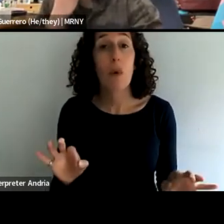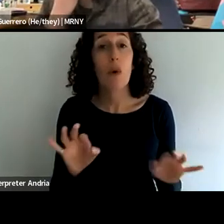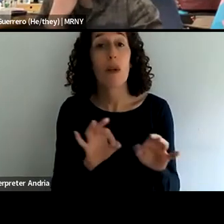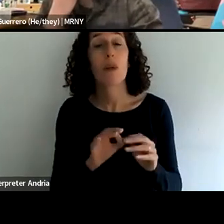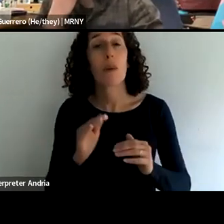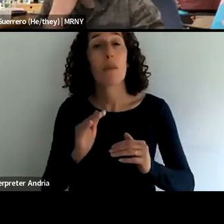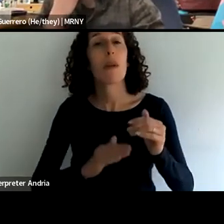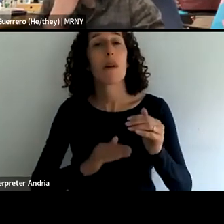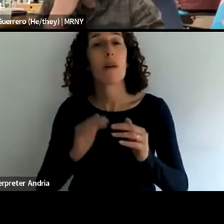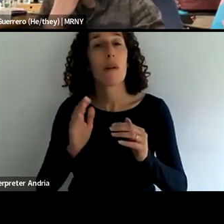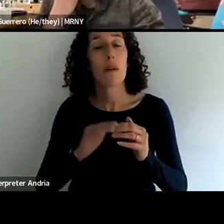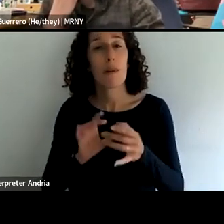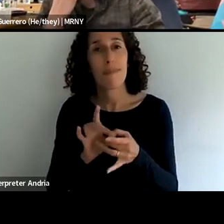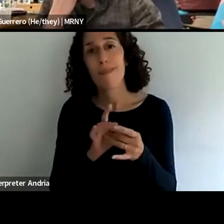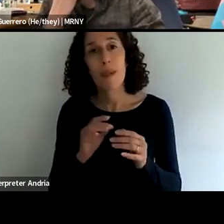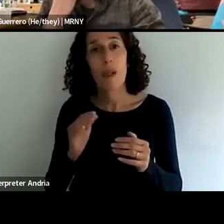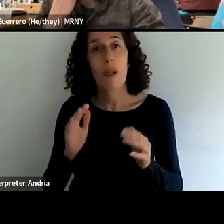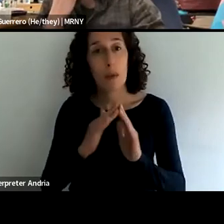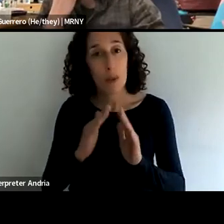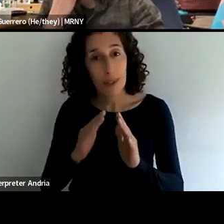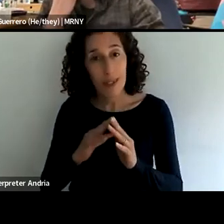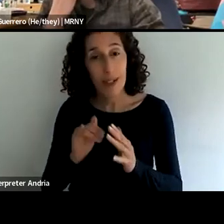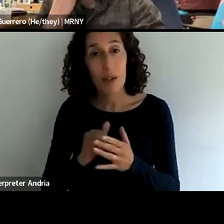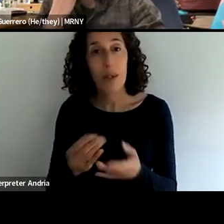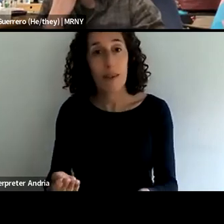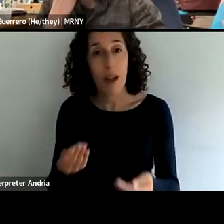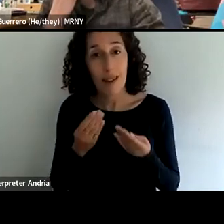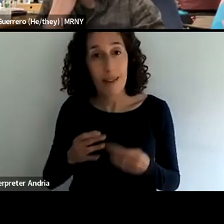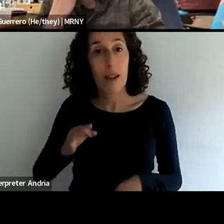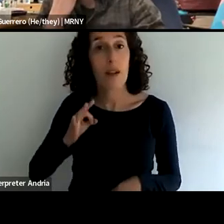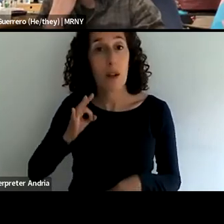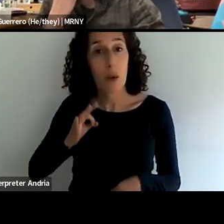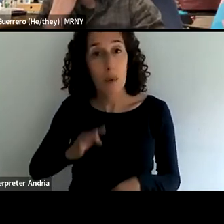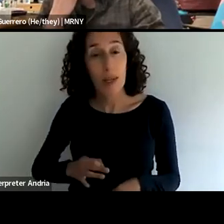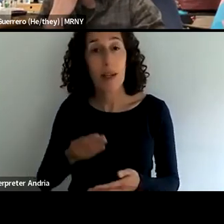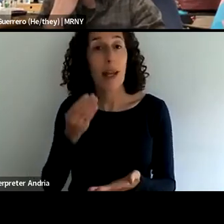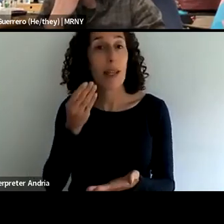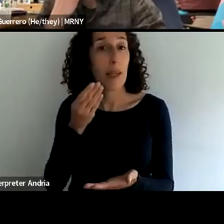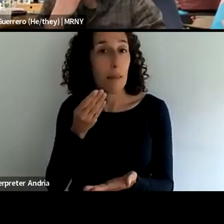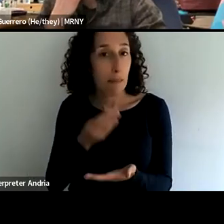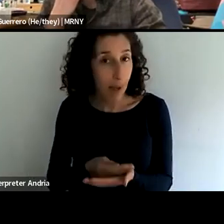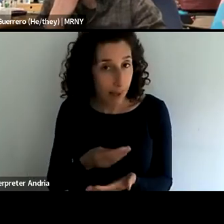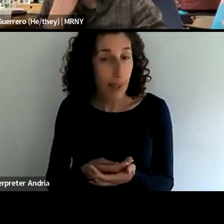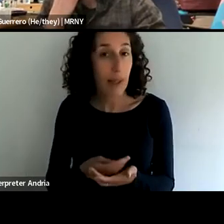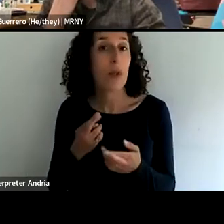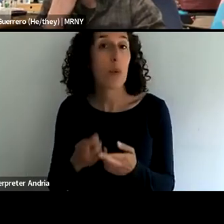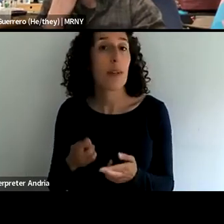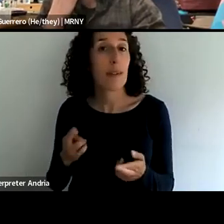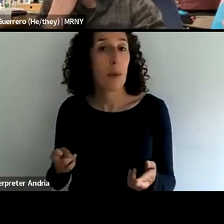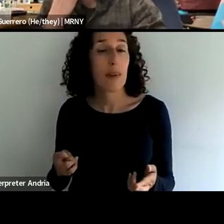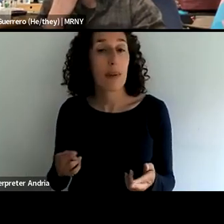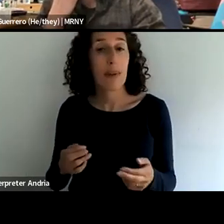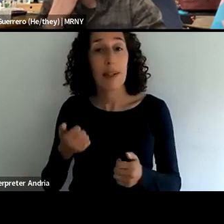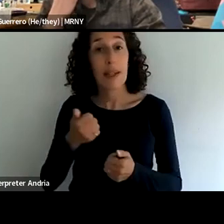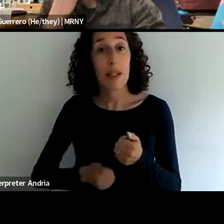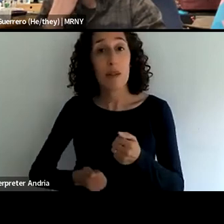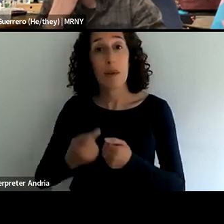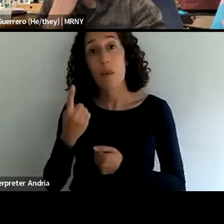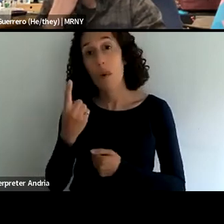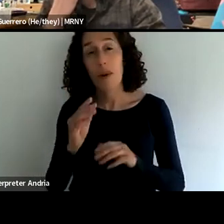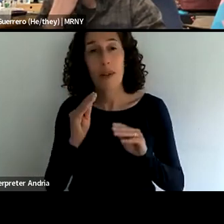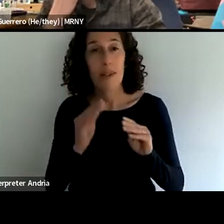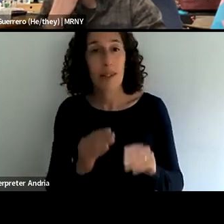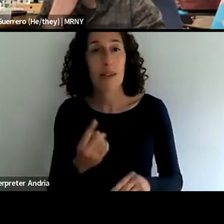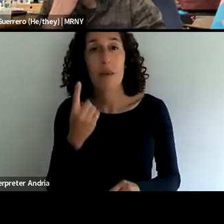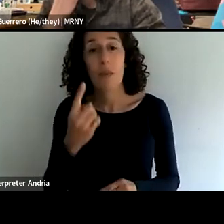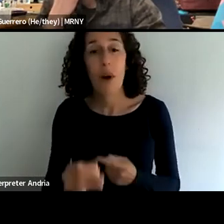gives us the credit, that gives us the money, the resources that we need, because each one teach one, right? It's the idea